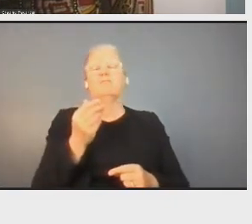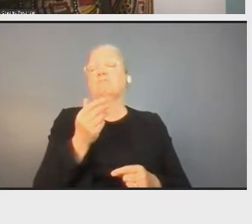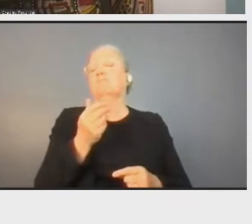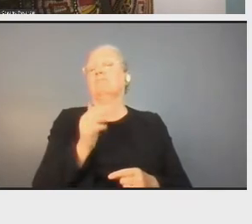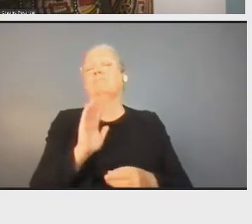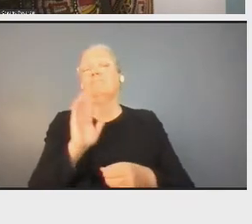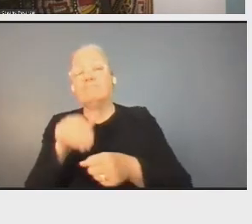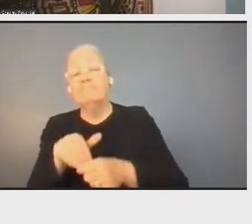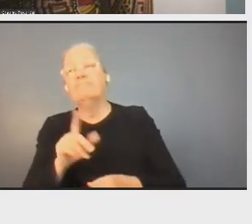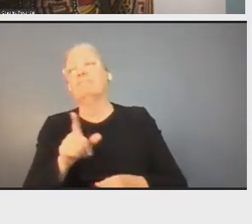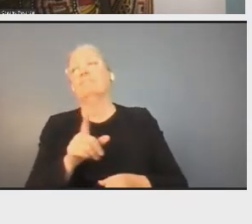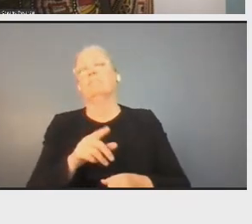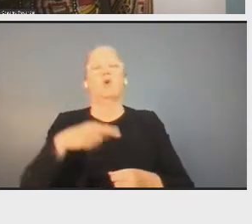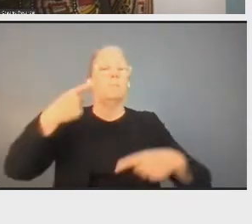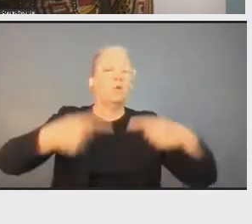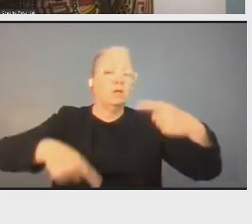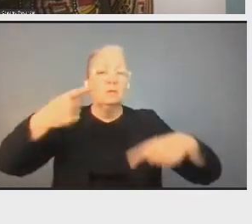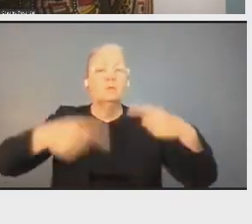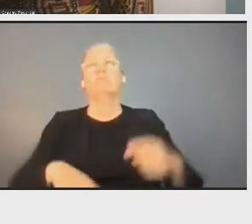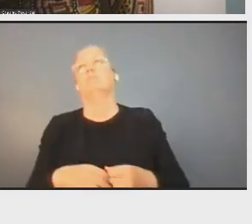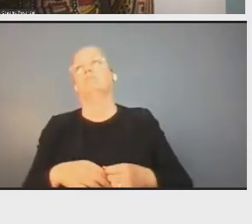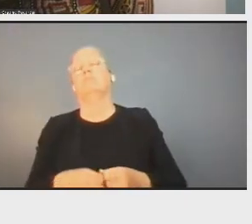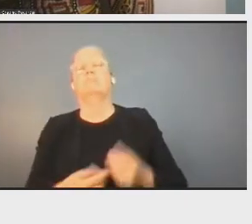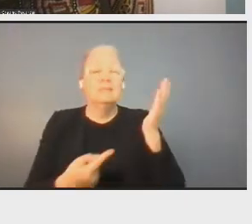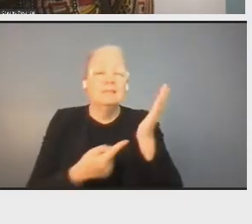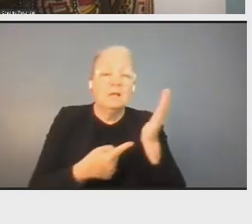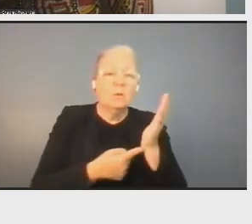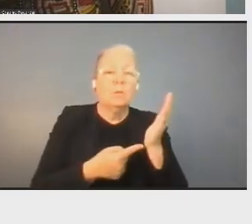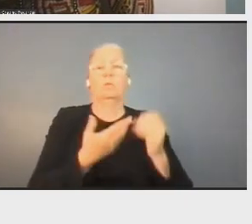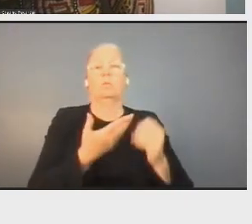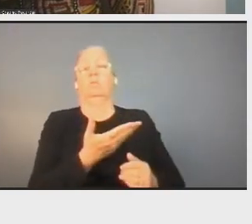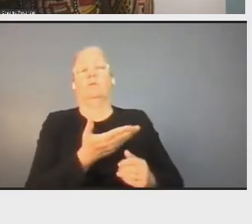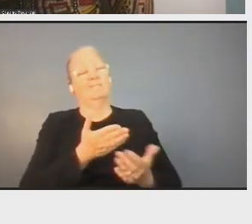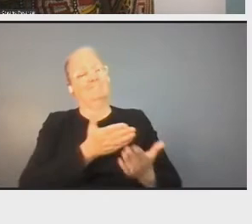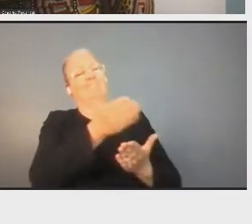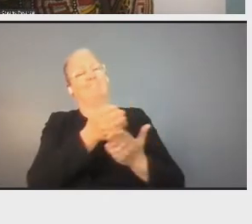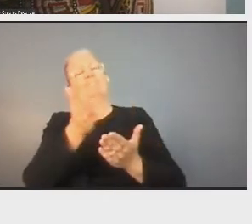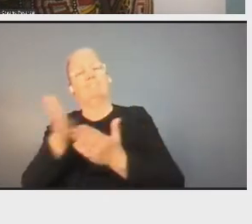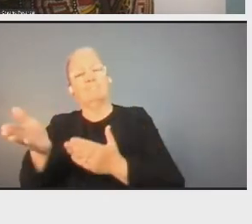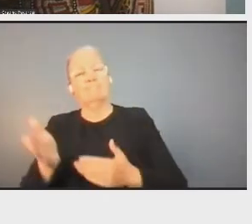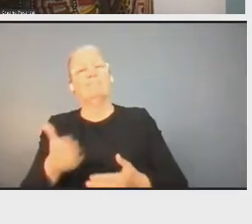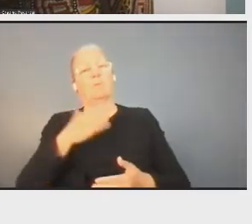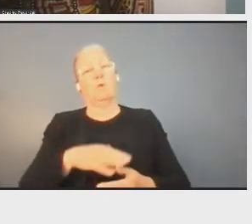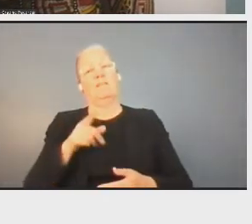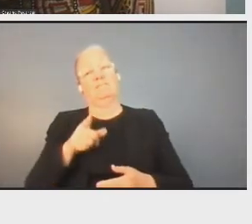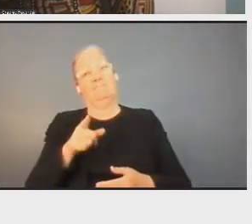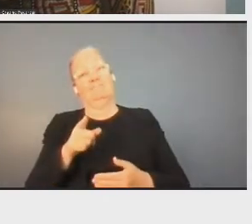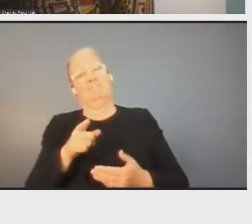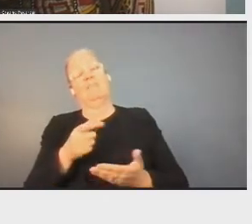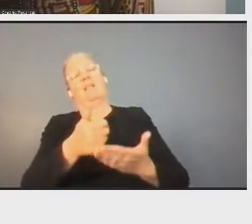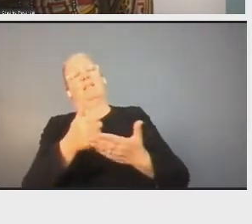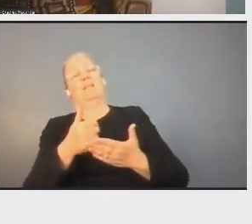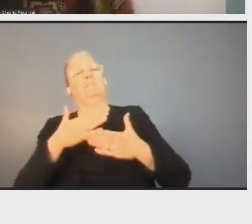and technical that we can use to advance the agenda. And